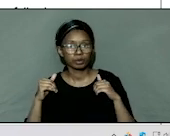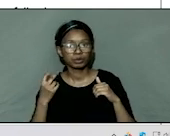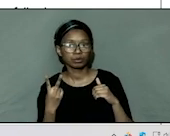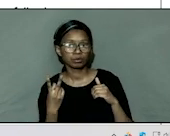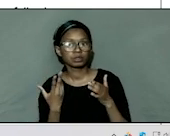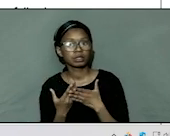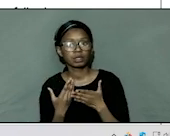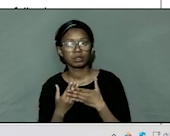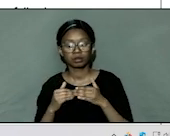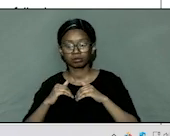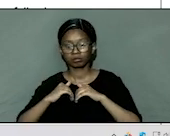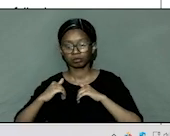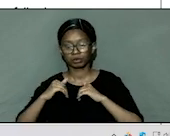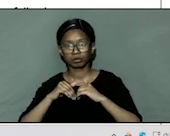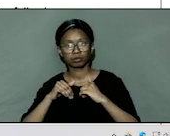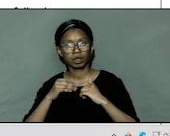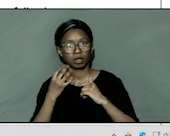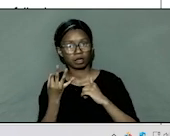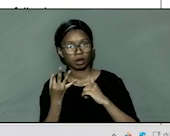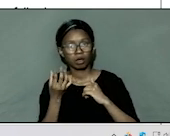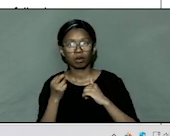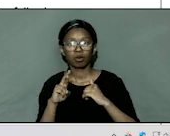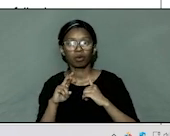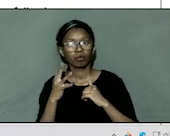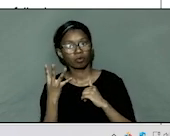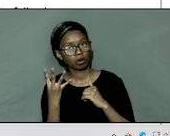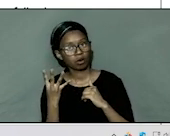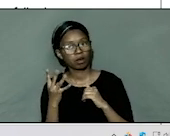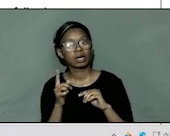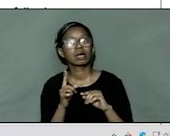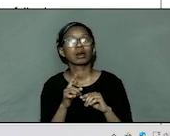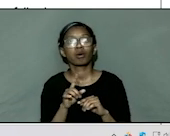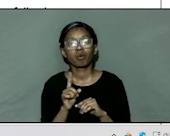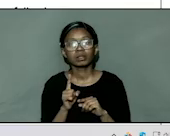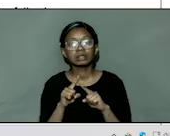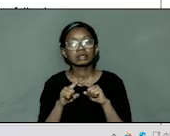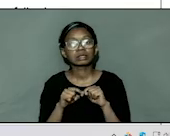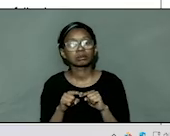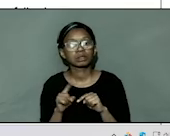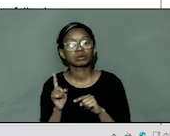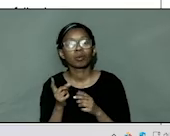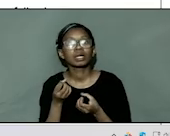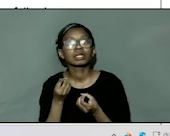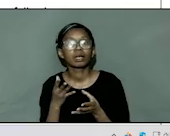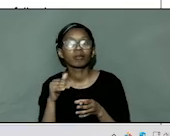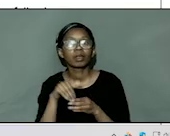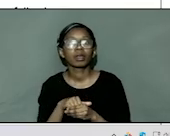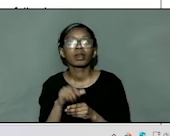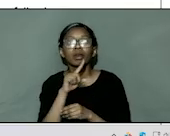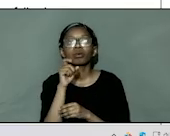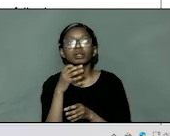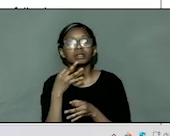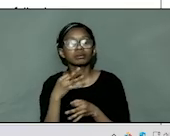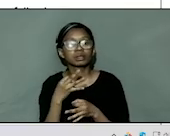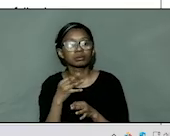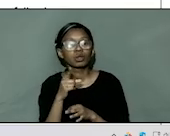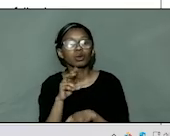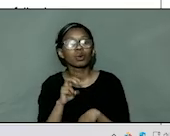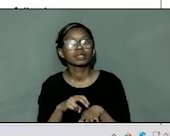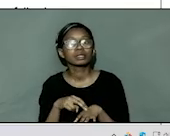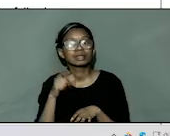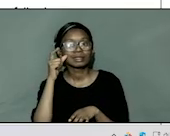split into 3, it can split into 4, depending on what is given on the question paper. You must